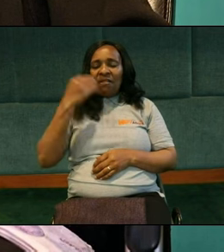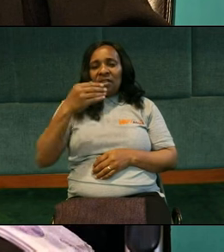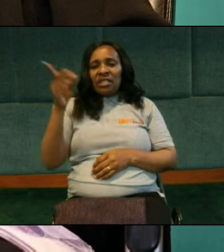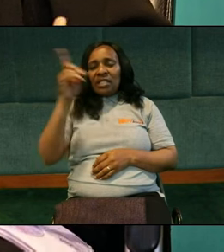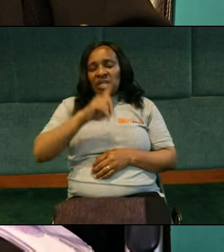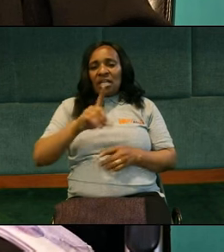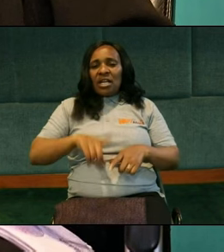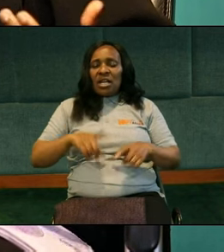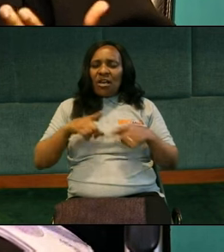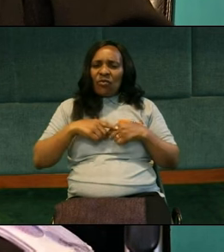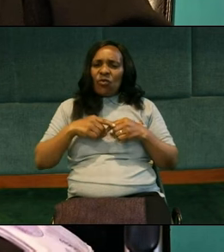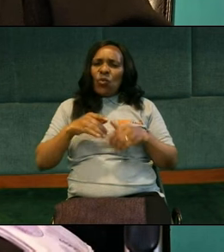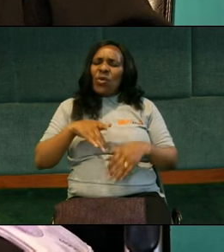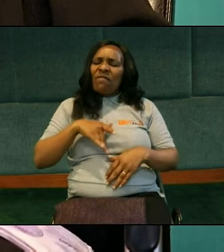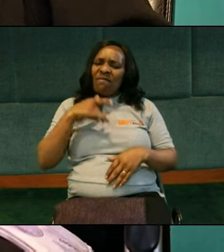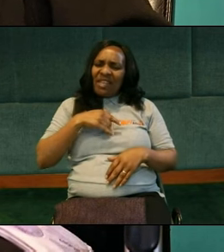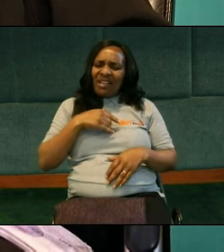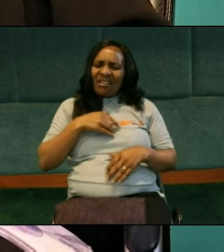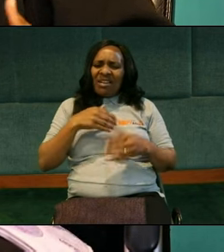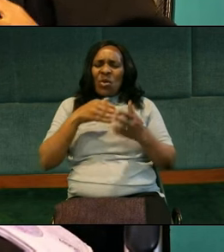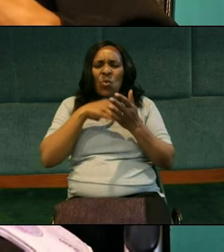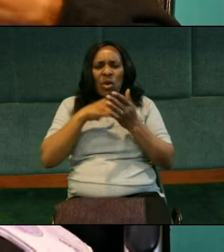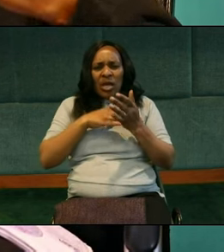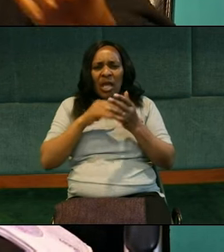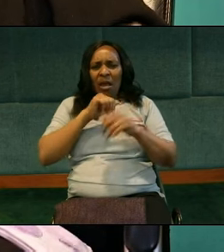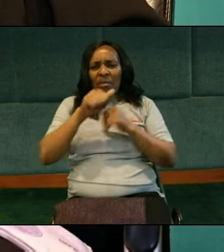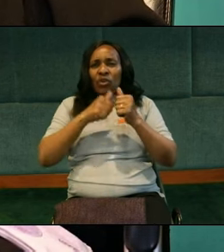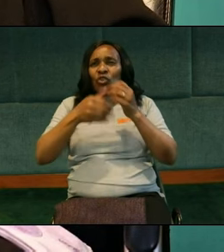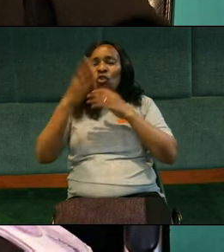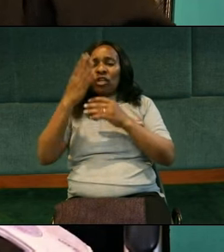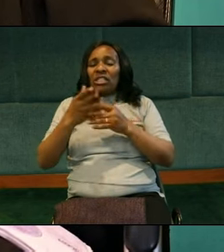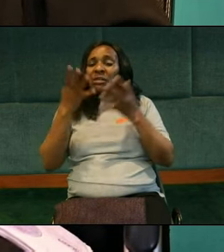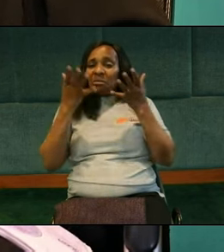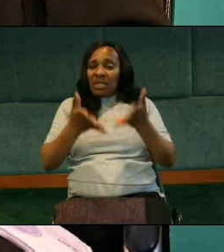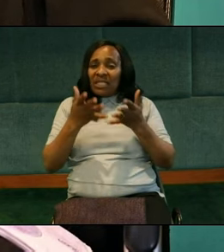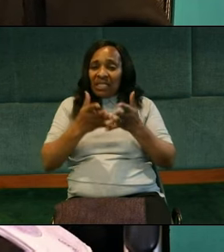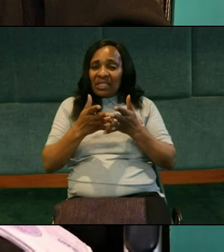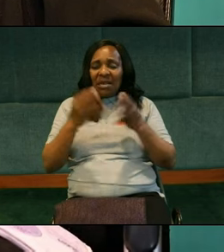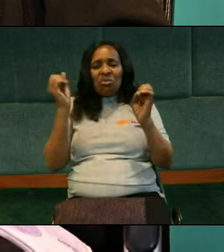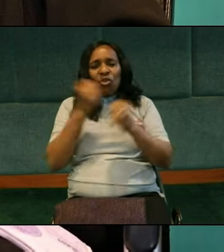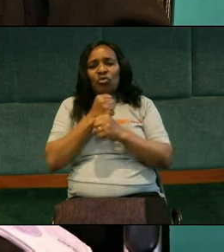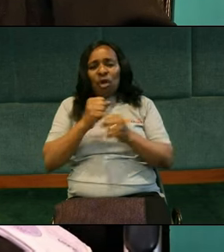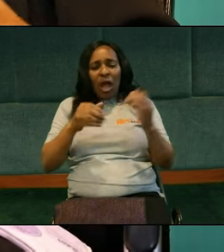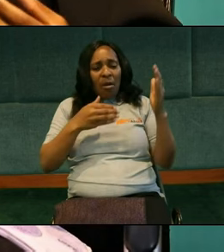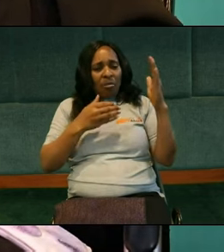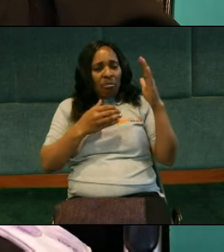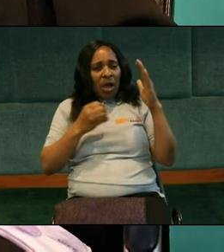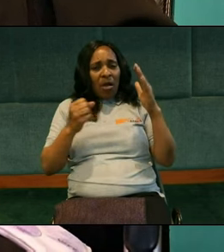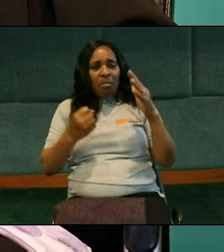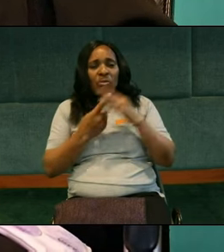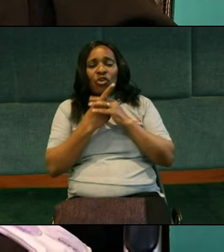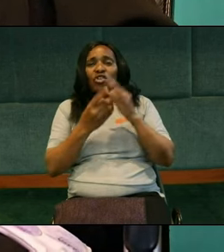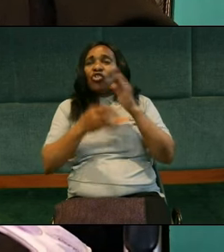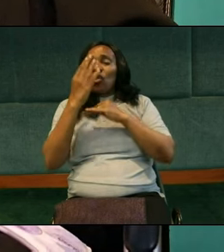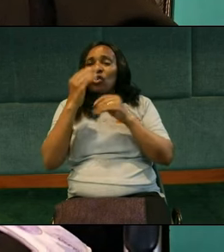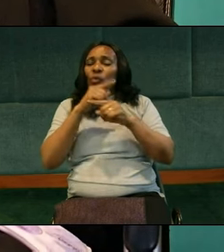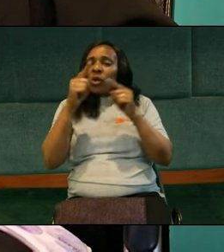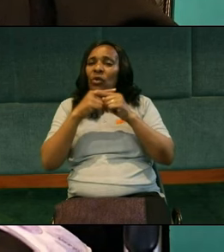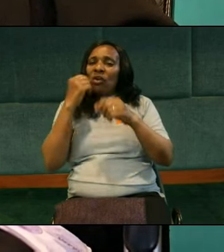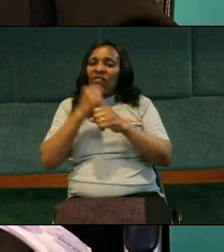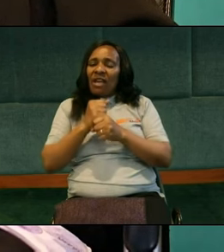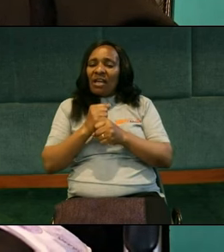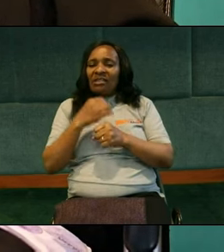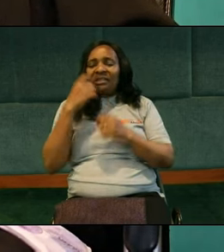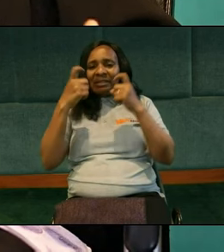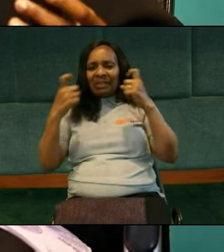when we sin, we feel weary of God's presence, that we can't approach God after we've done sin. Mm. But now, I